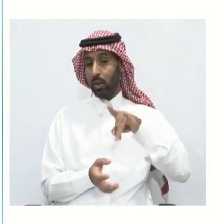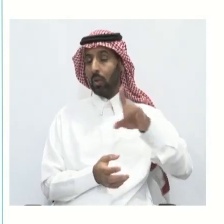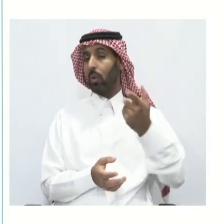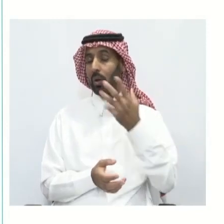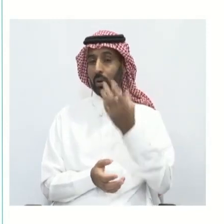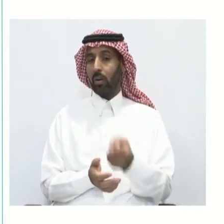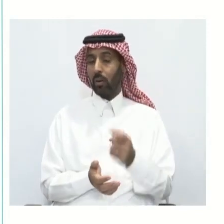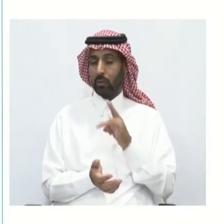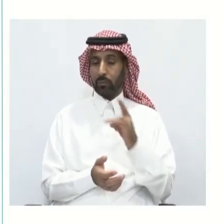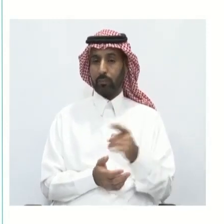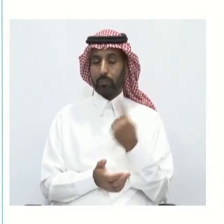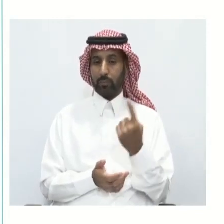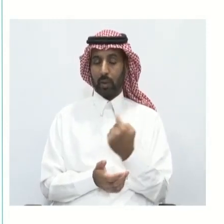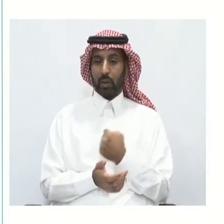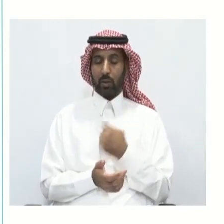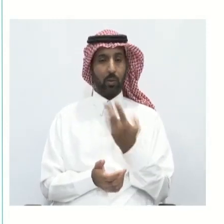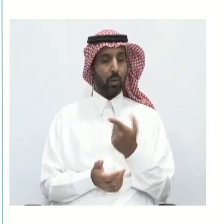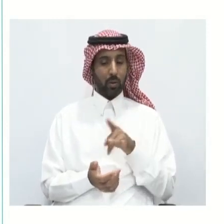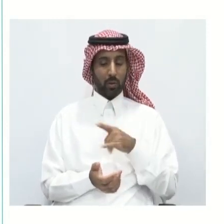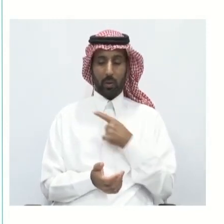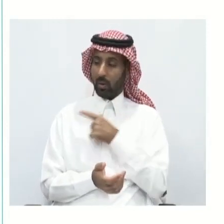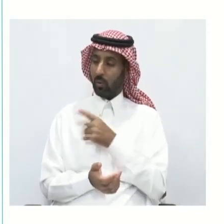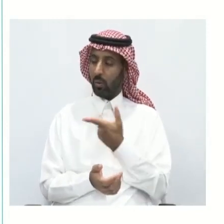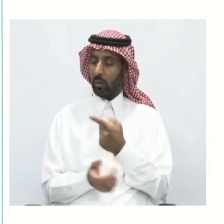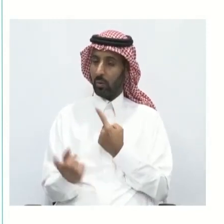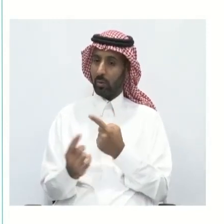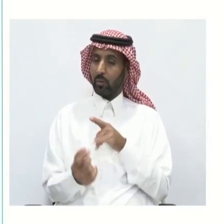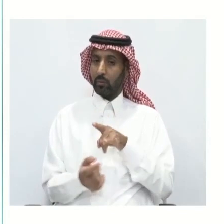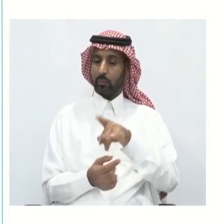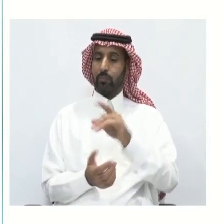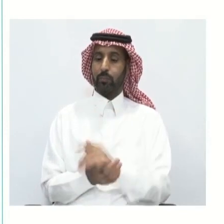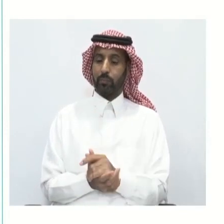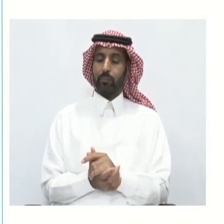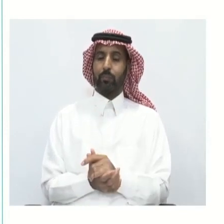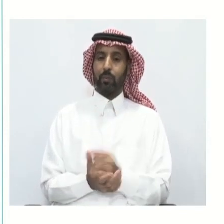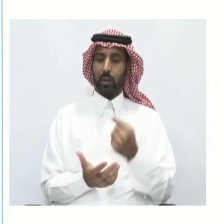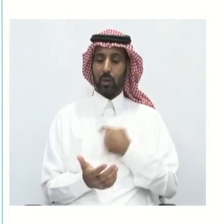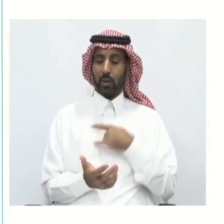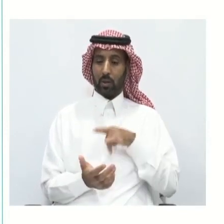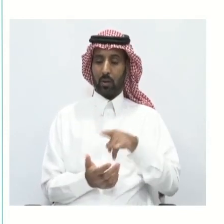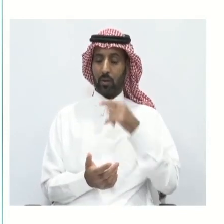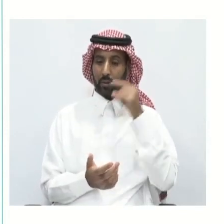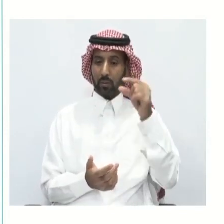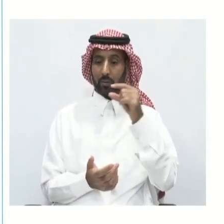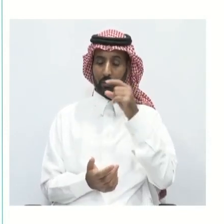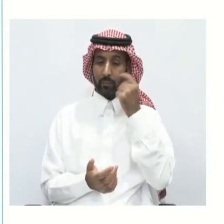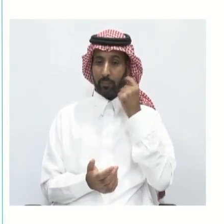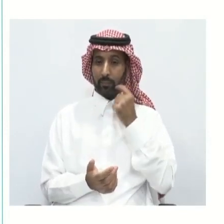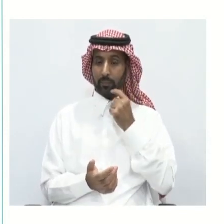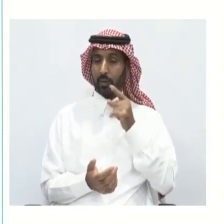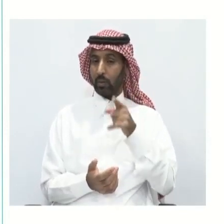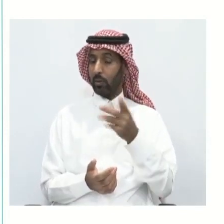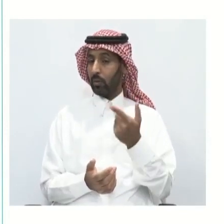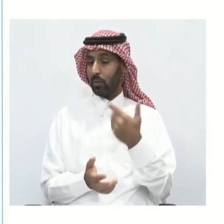this year? You can see here are and going to go. The answer, I'll probably go to Dubai. How about you?